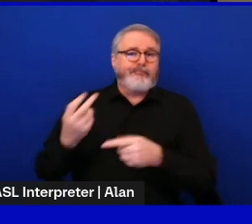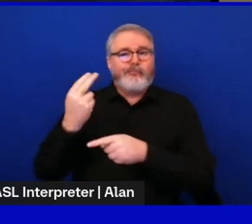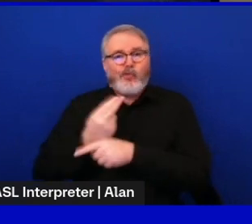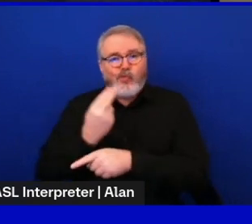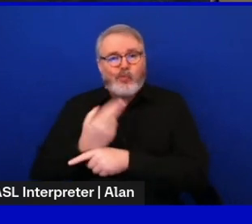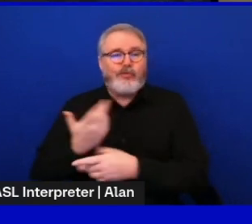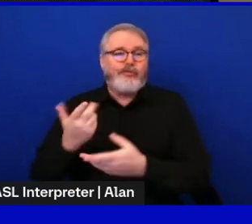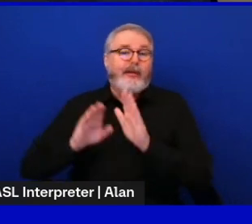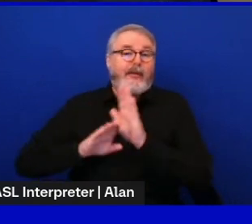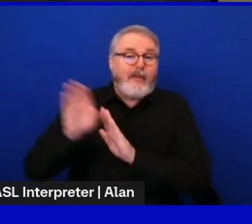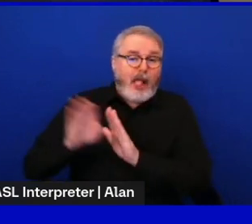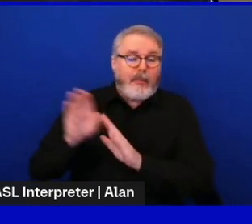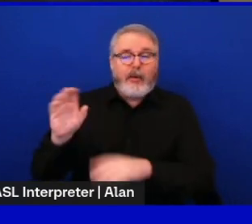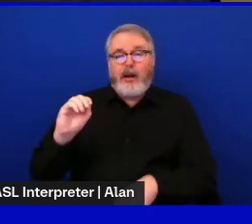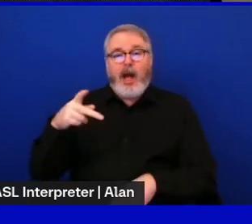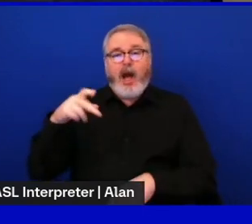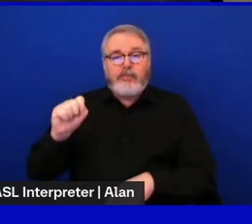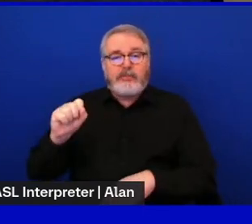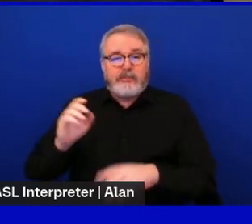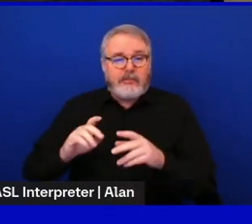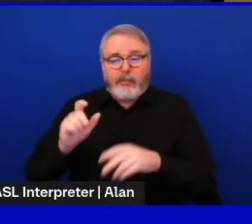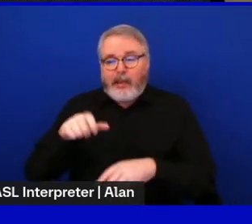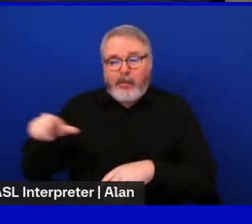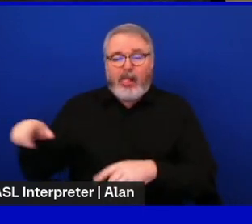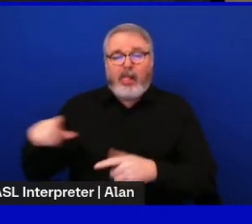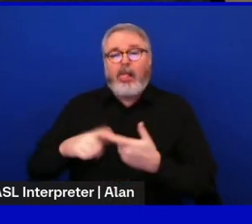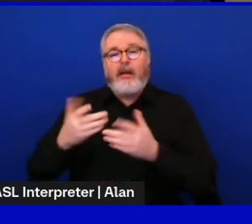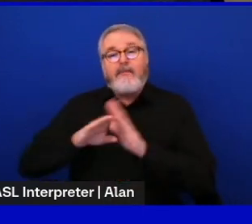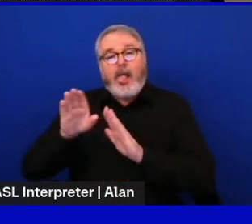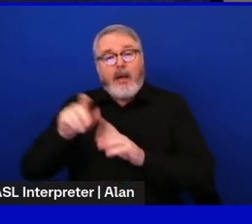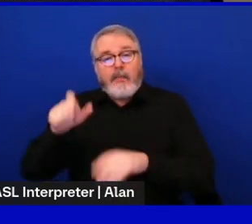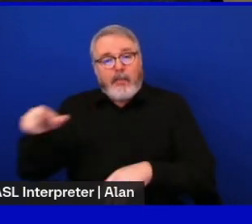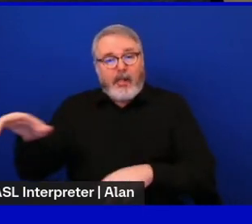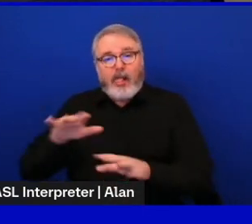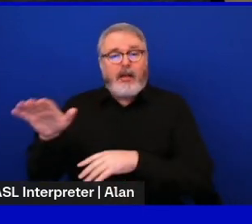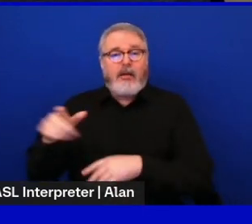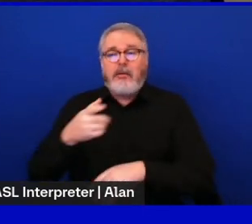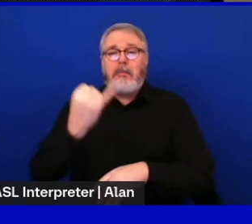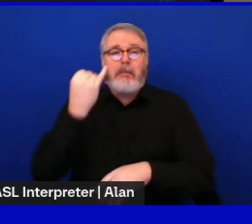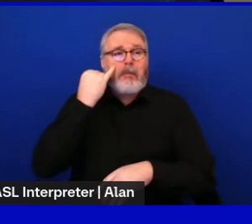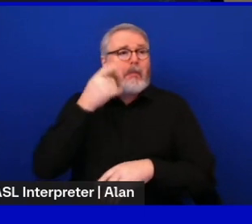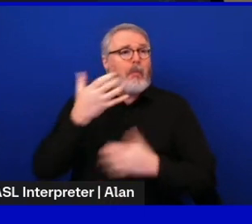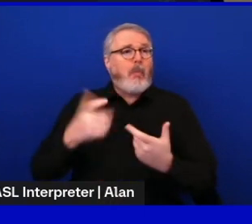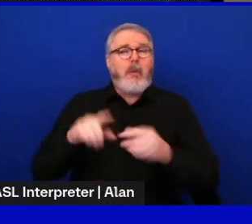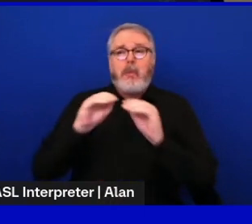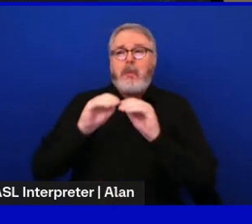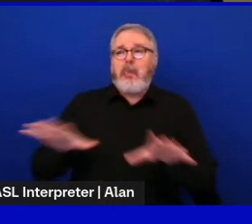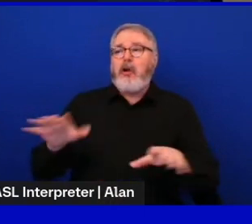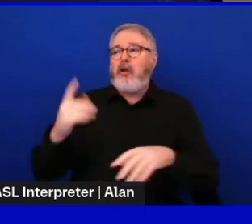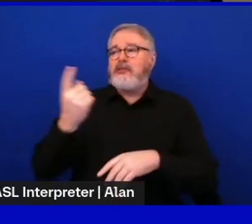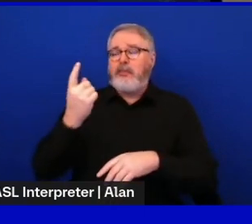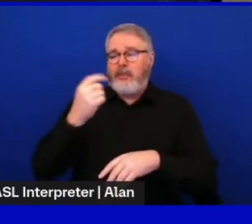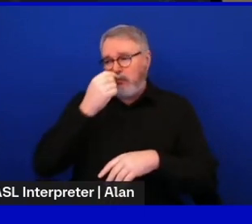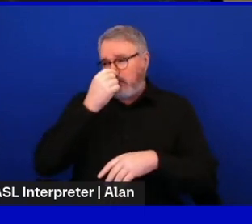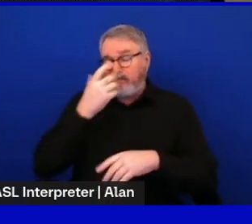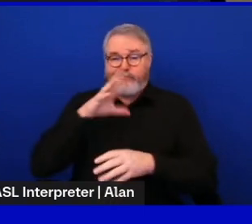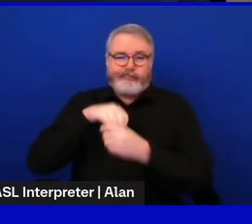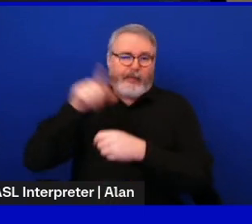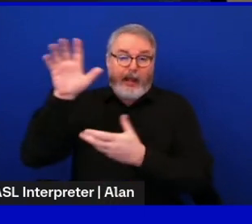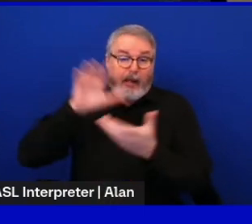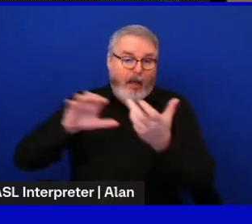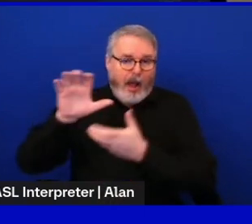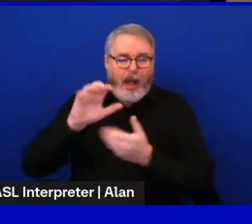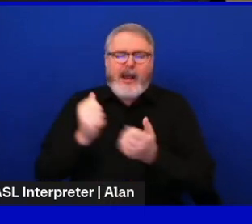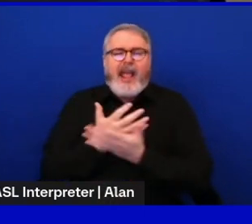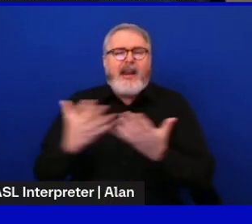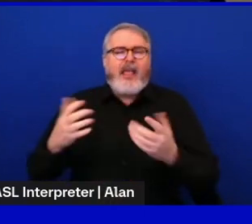developers, ops people, DevOps people, and you want to most commonly deploy something, in terms of deploy something to the cloud or anything